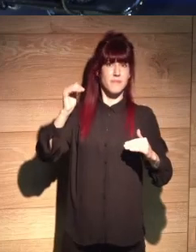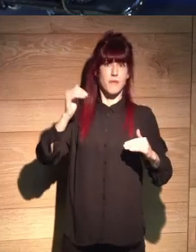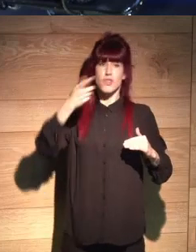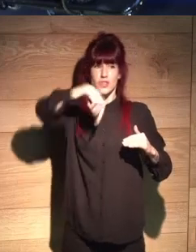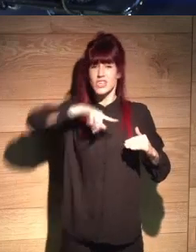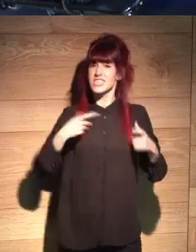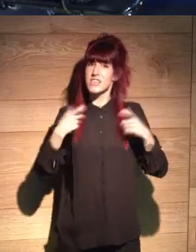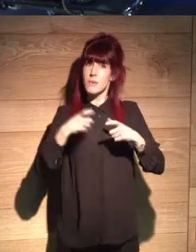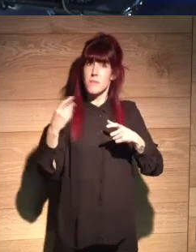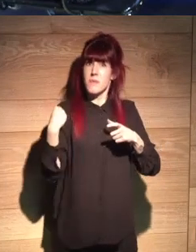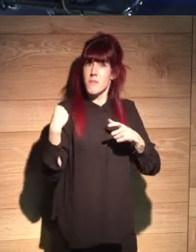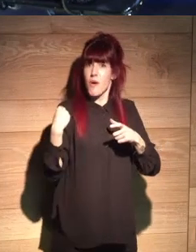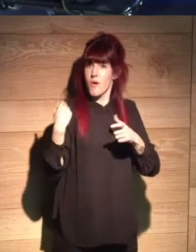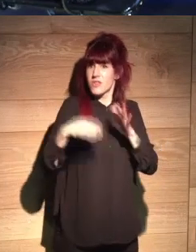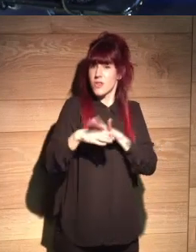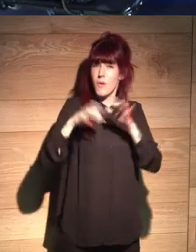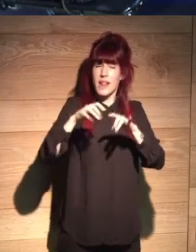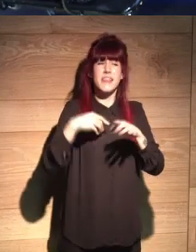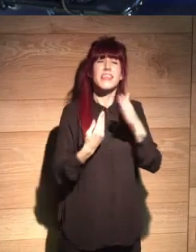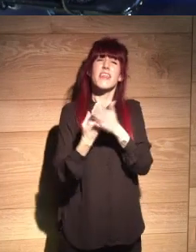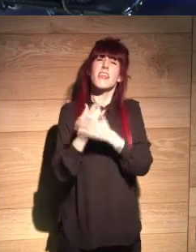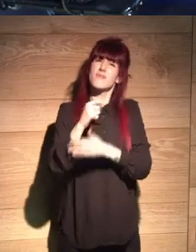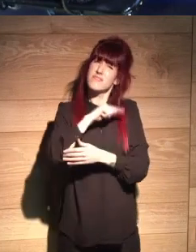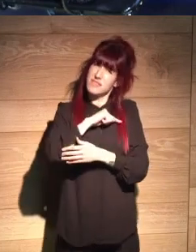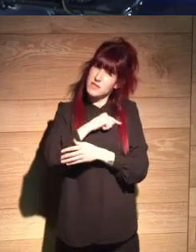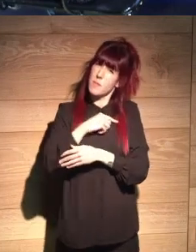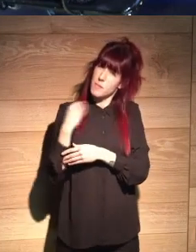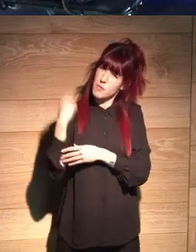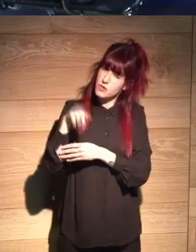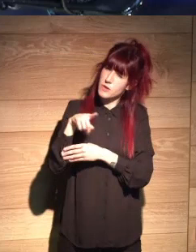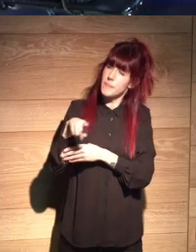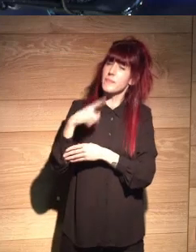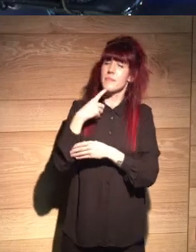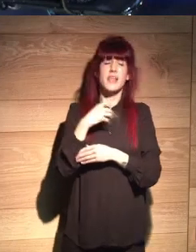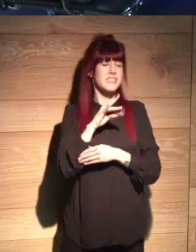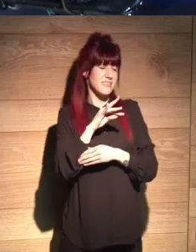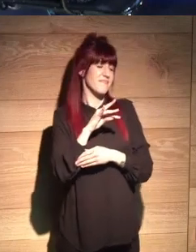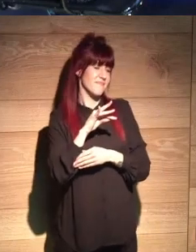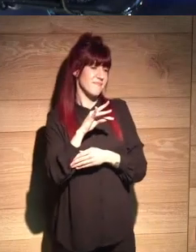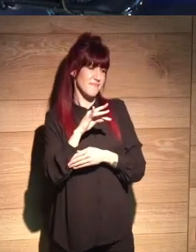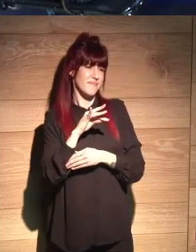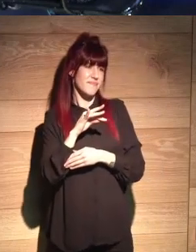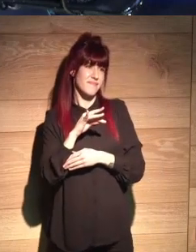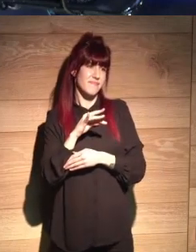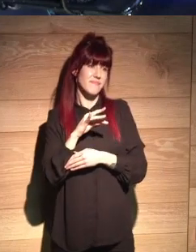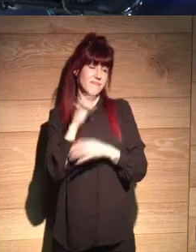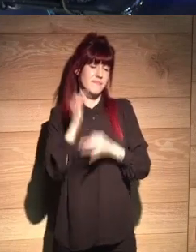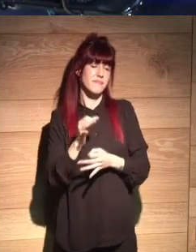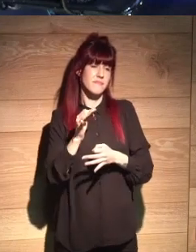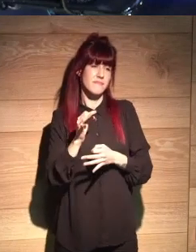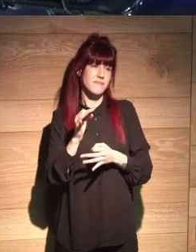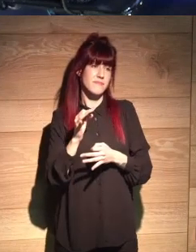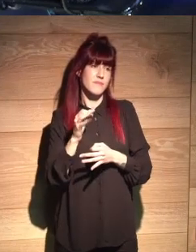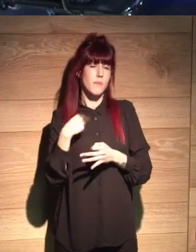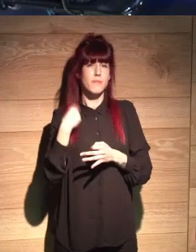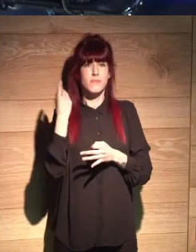sector, the same thing happens. Have you seen that in your daily life? Yes? Yes, certainly. Well, I